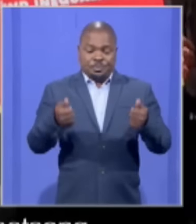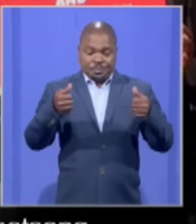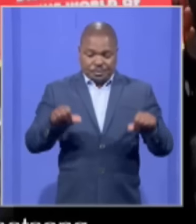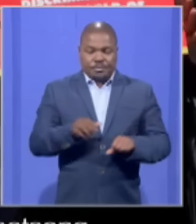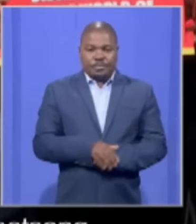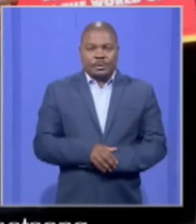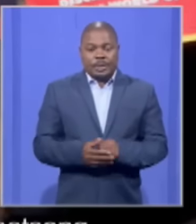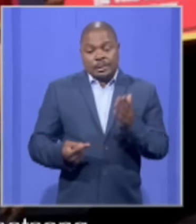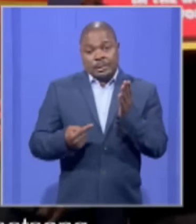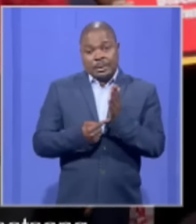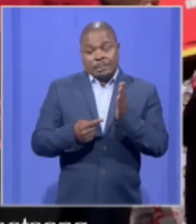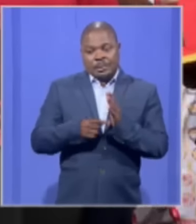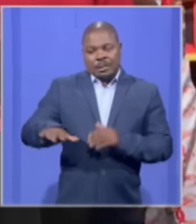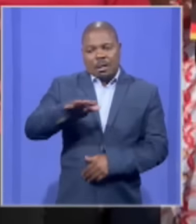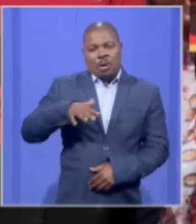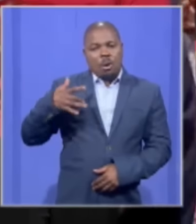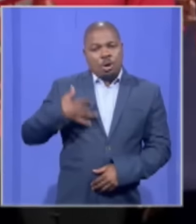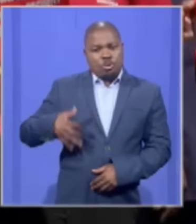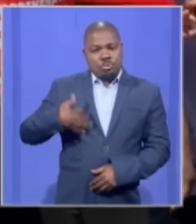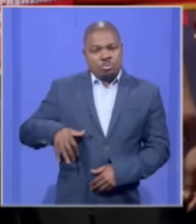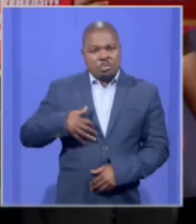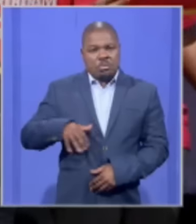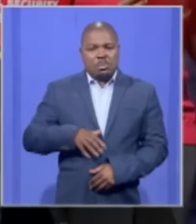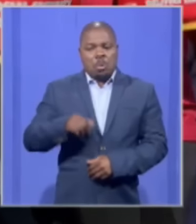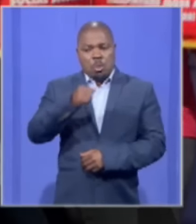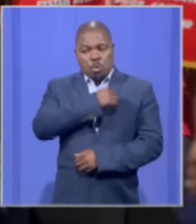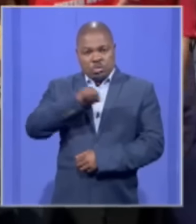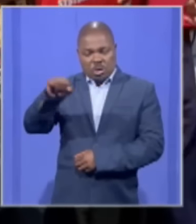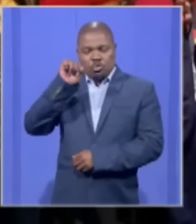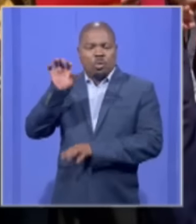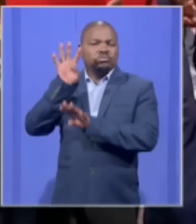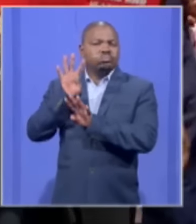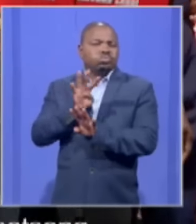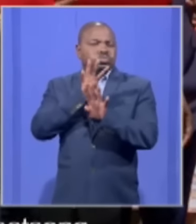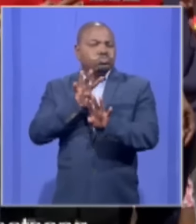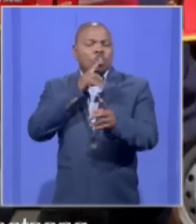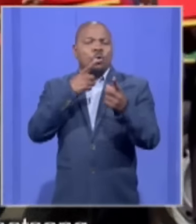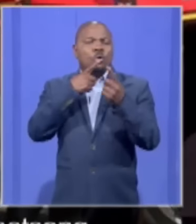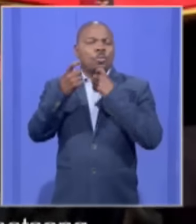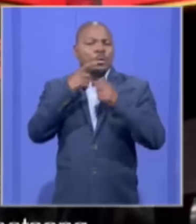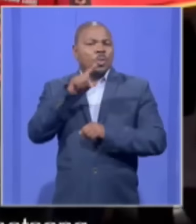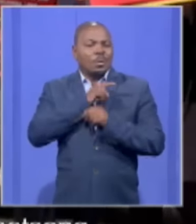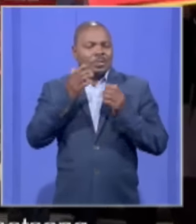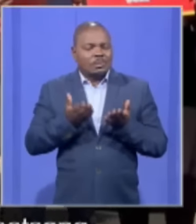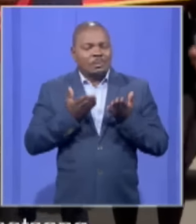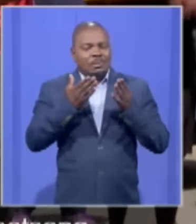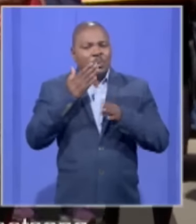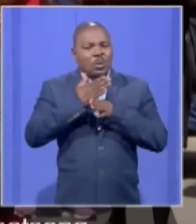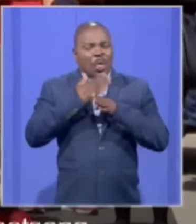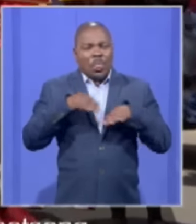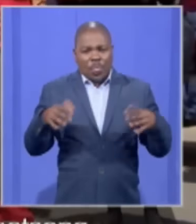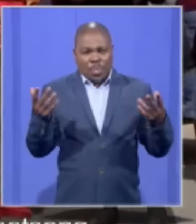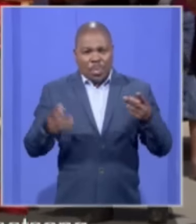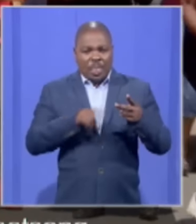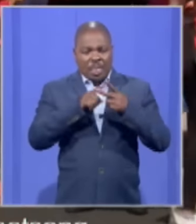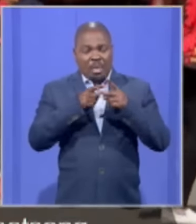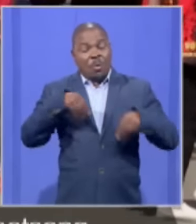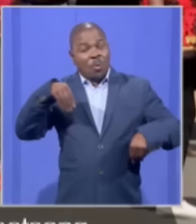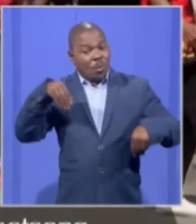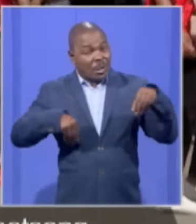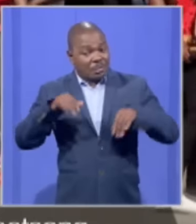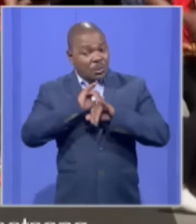Khabagare kwa Tembisa kwa Ekuruleni kwa ditshupetsong tsa COSATU tse di neng di le kgatlhanong le tlhaelo ya ditiro, ntlhakgolo e ne ya nna